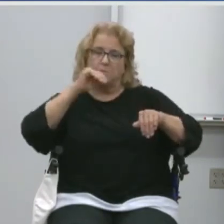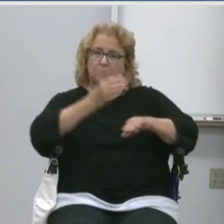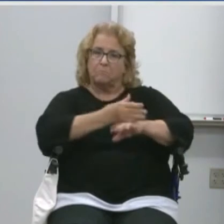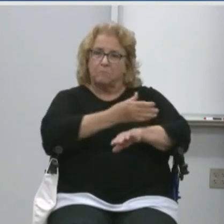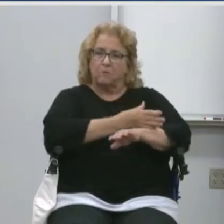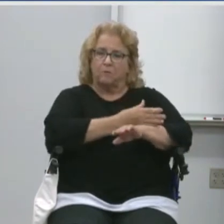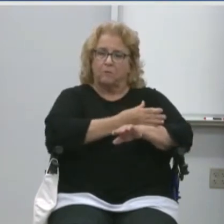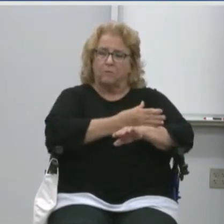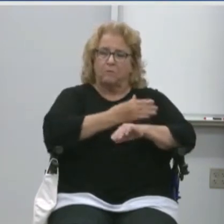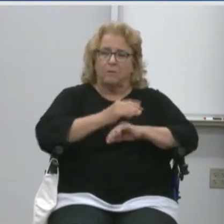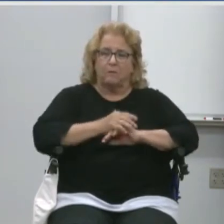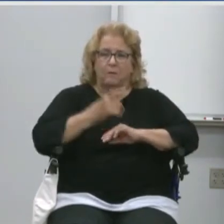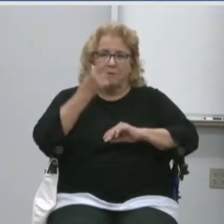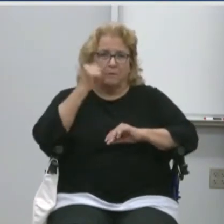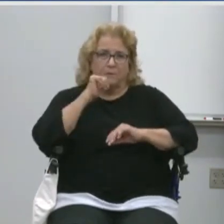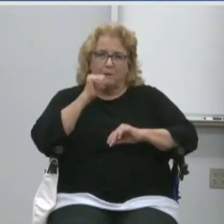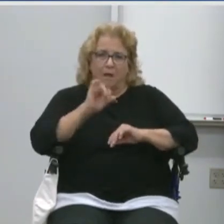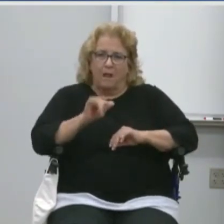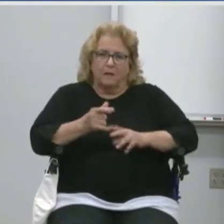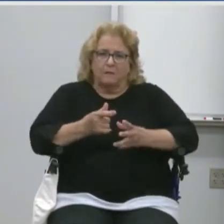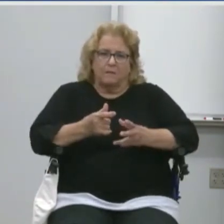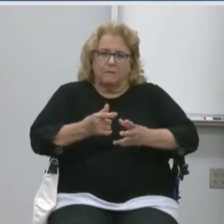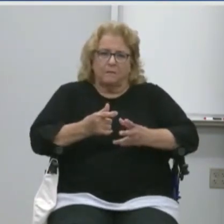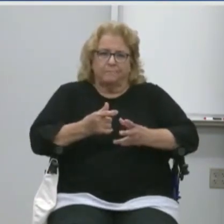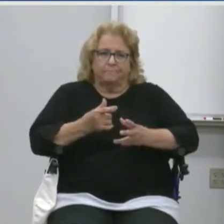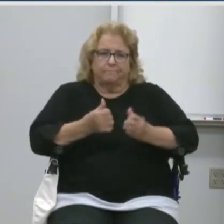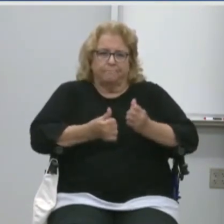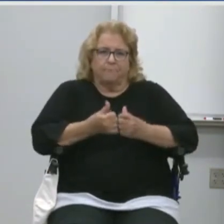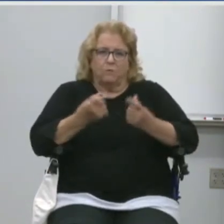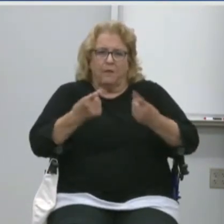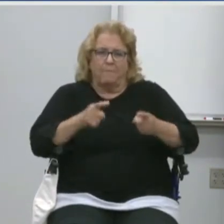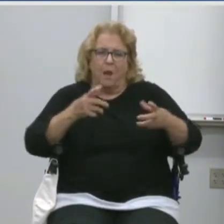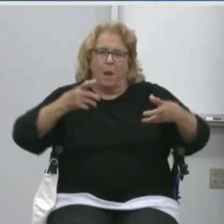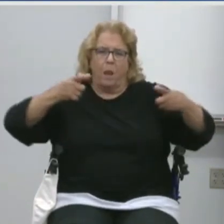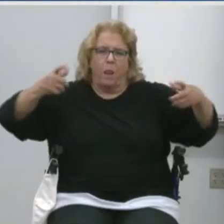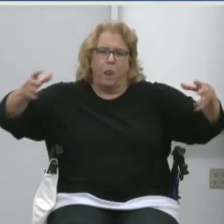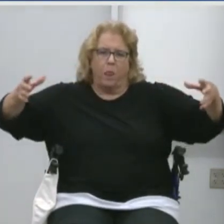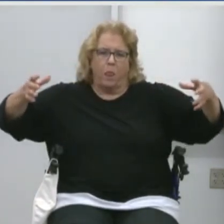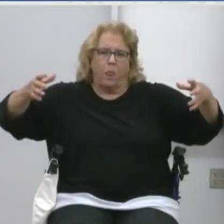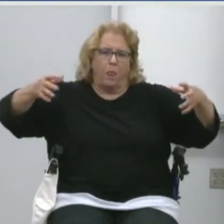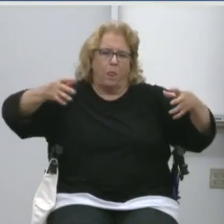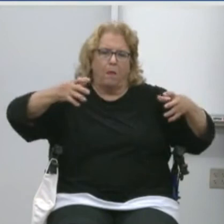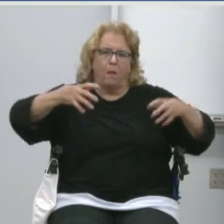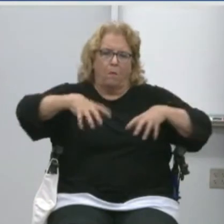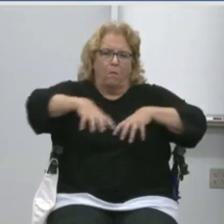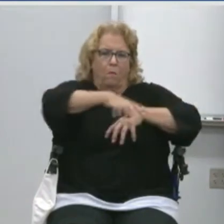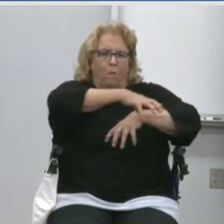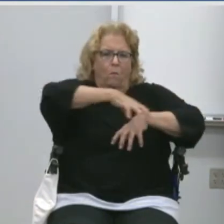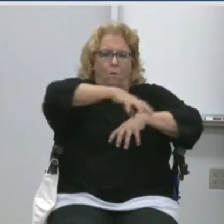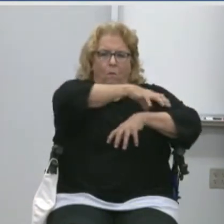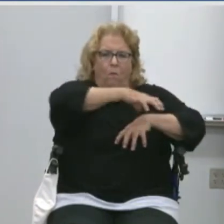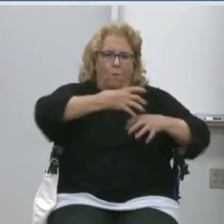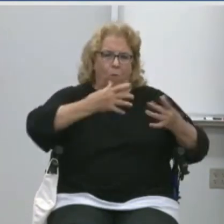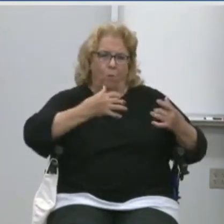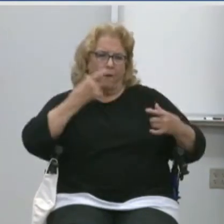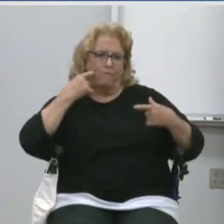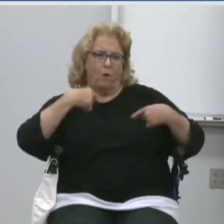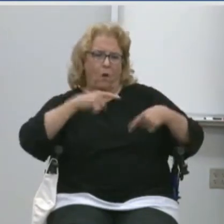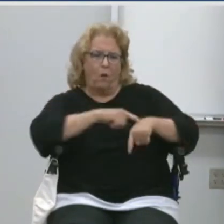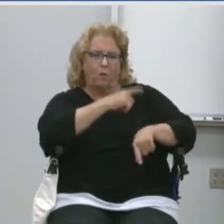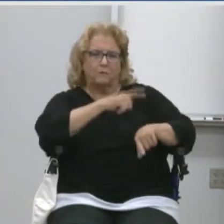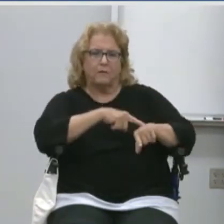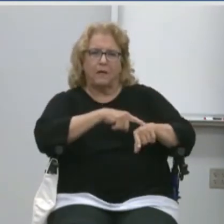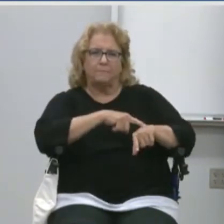improve greatly, because it's not like one of the typical very large hurricanes that we have to wait quite a while once the center passes to the